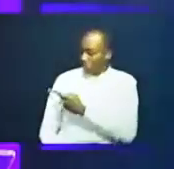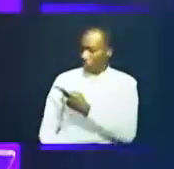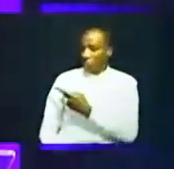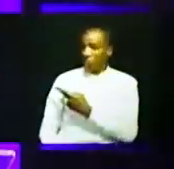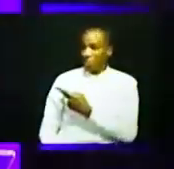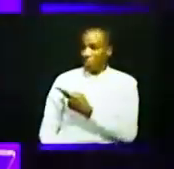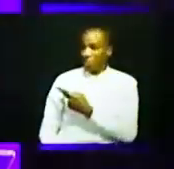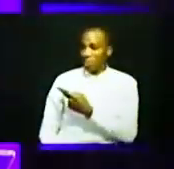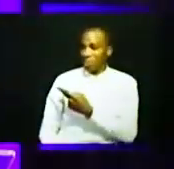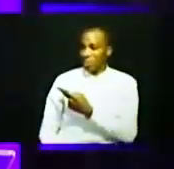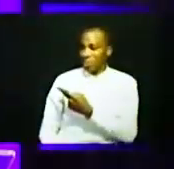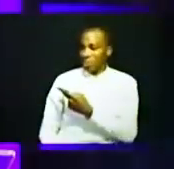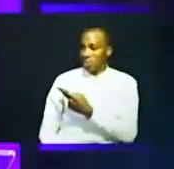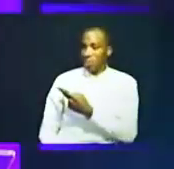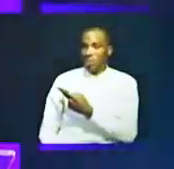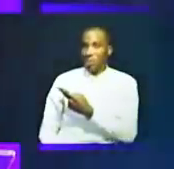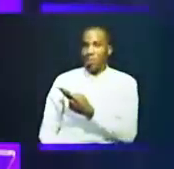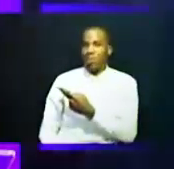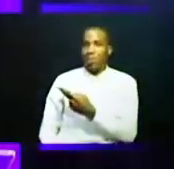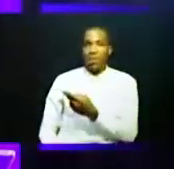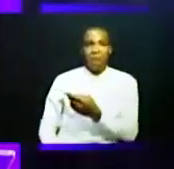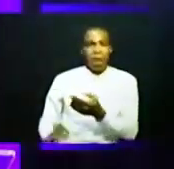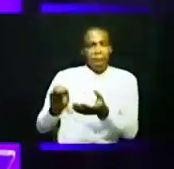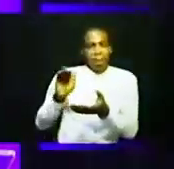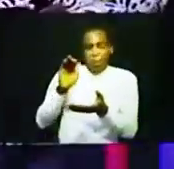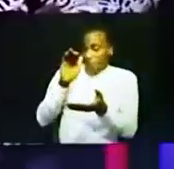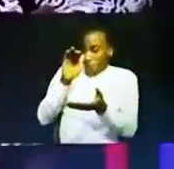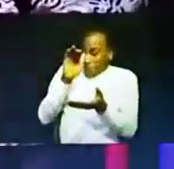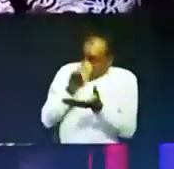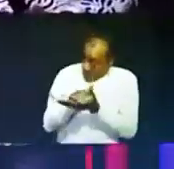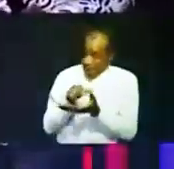Marriage is like